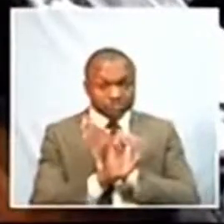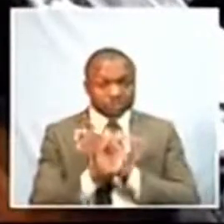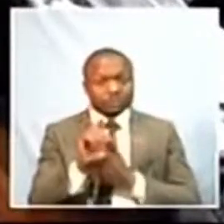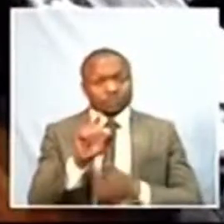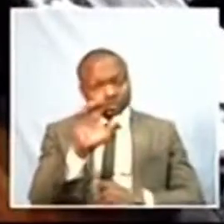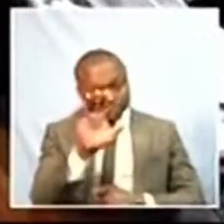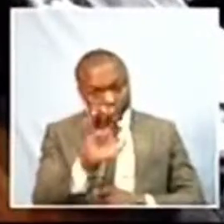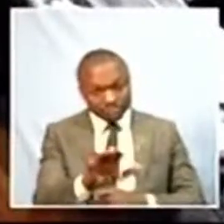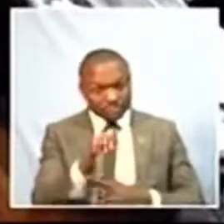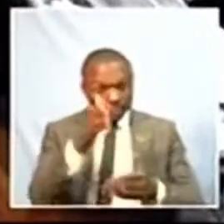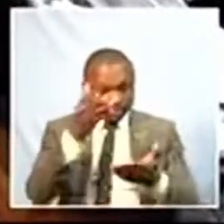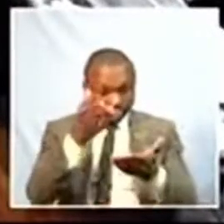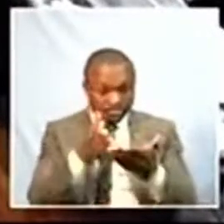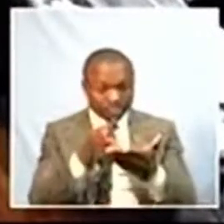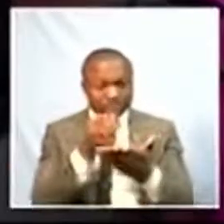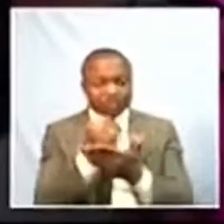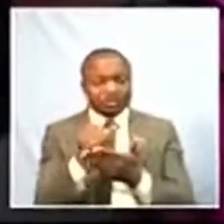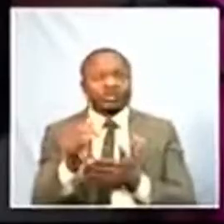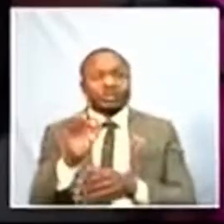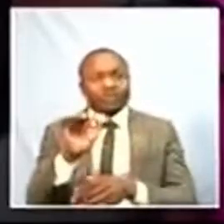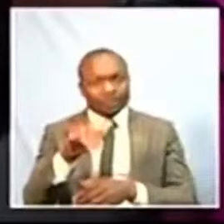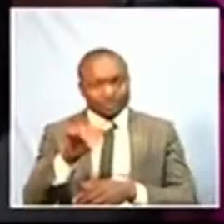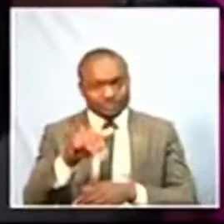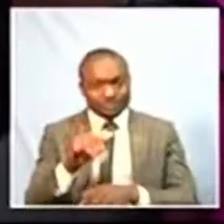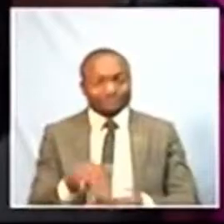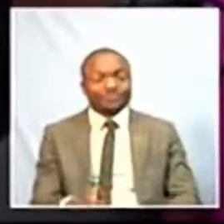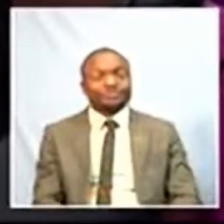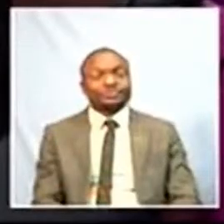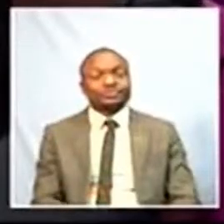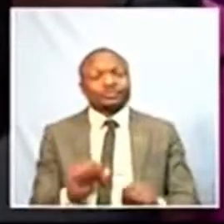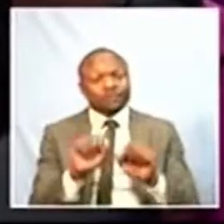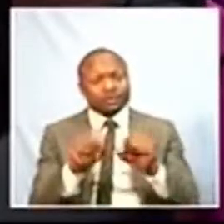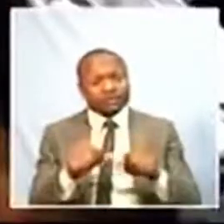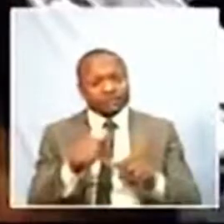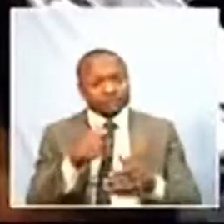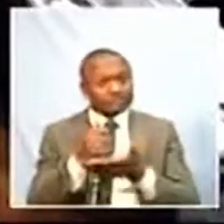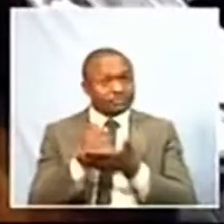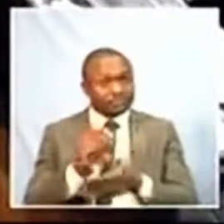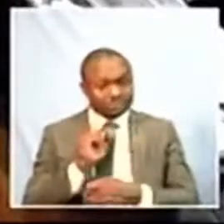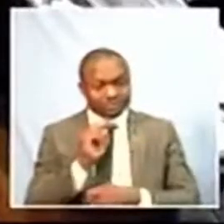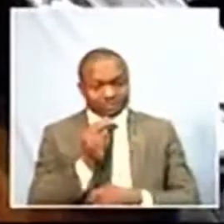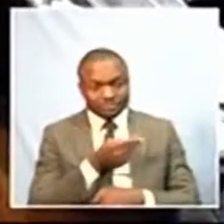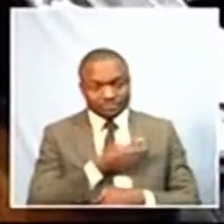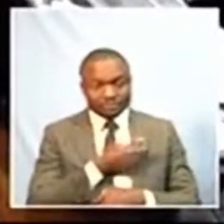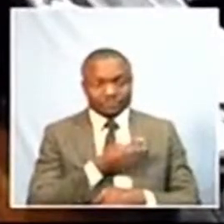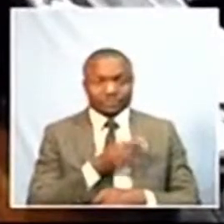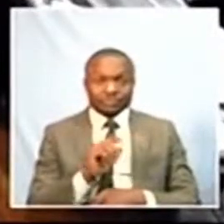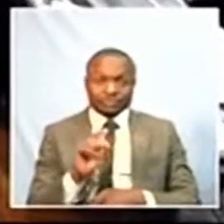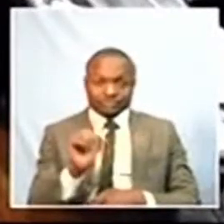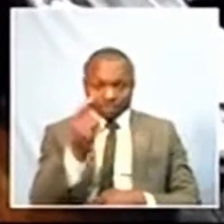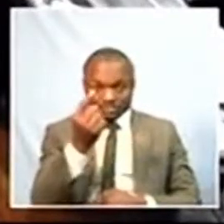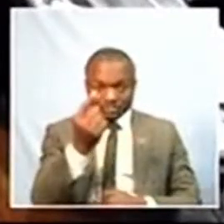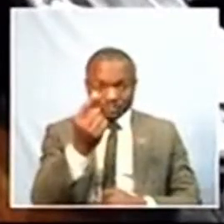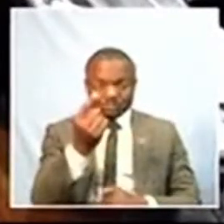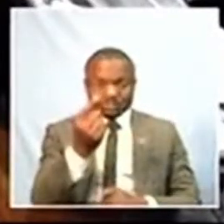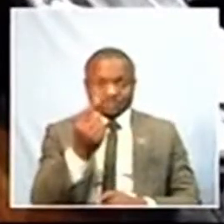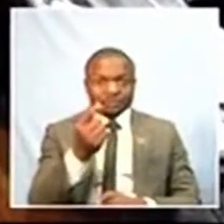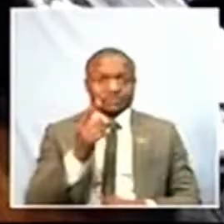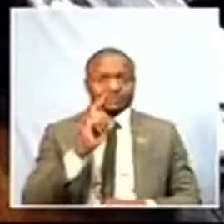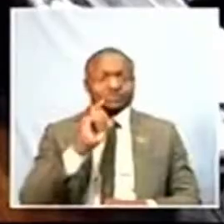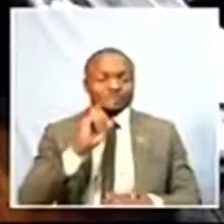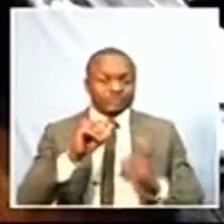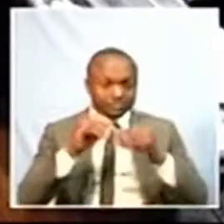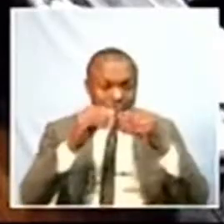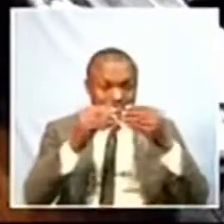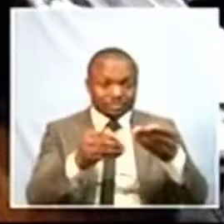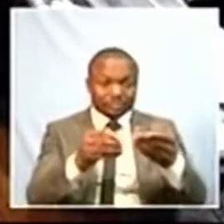there on this matter, isn't it? Yes, Chair. Okay, maybe you can help us. Thank you, Chair. First of all, Chair, I need to tender